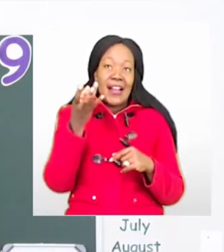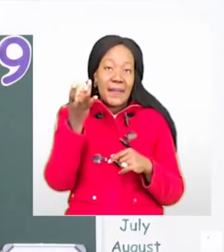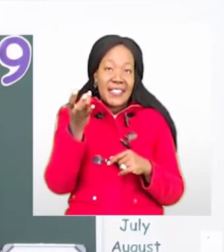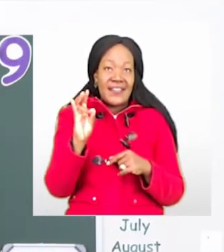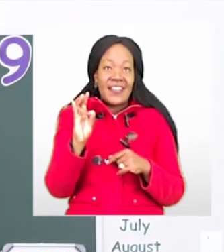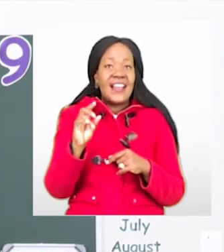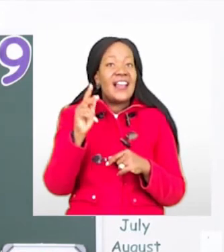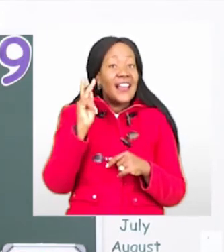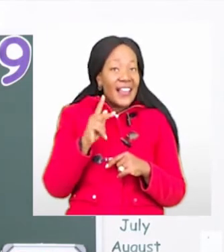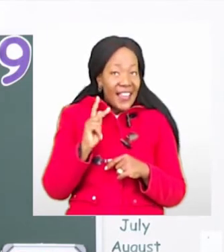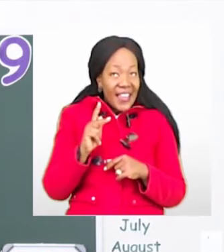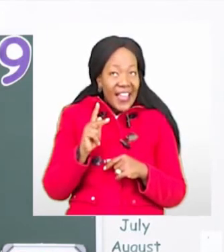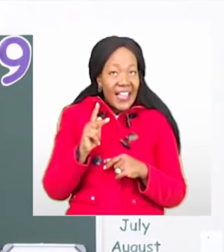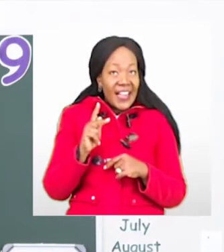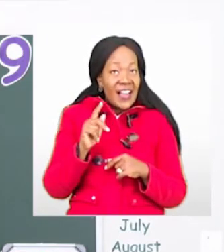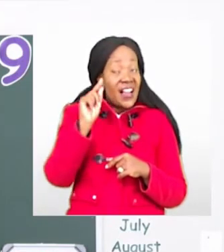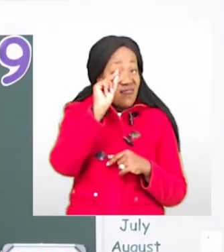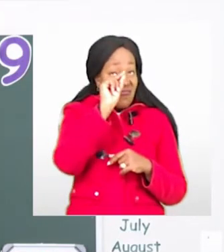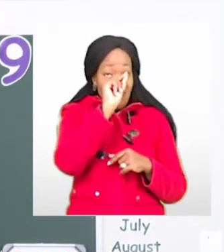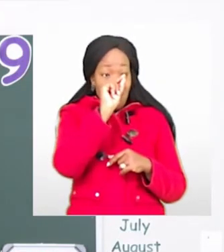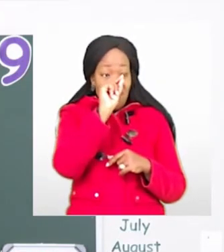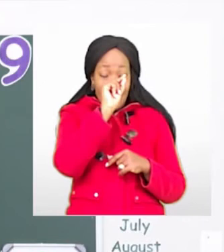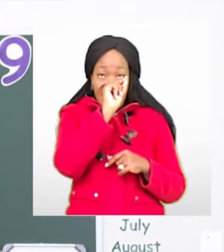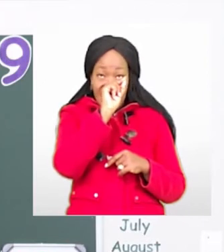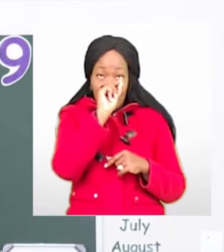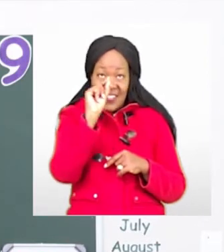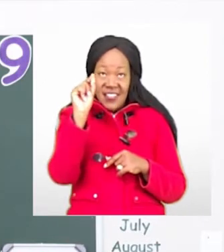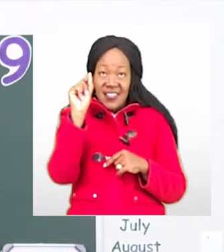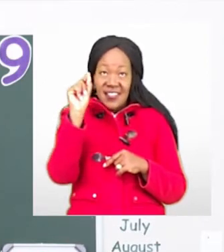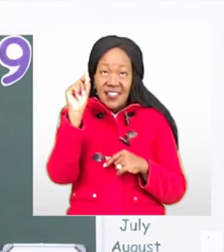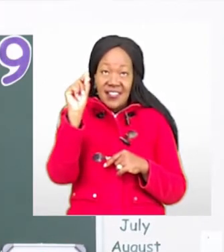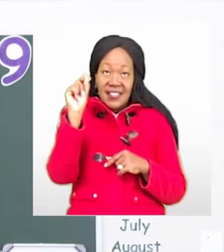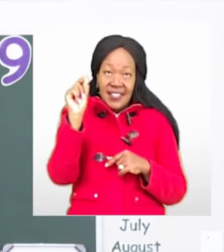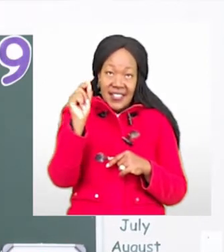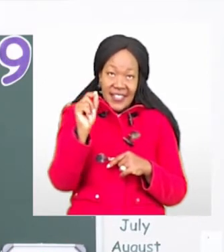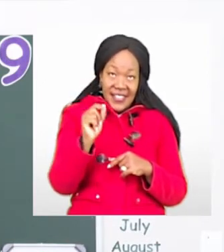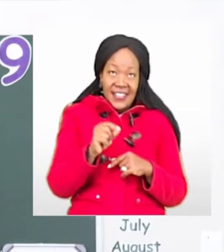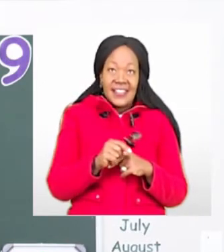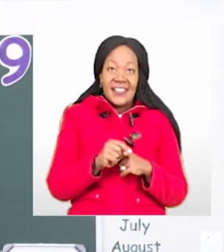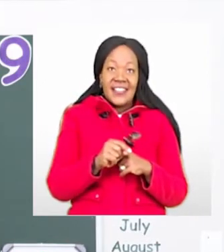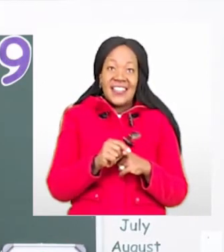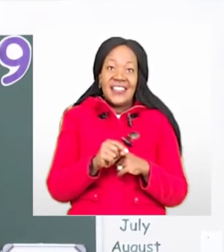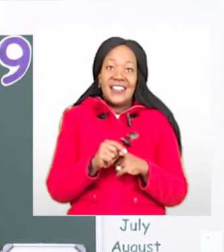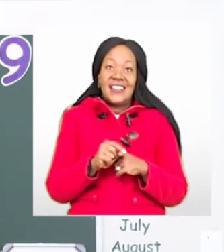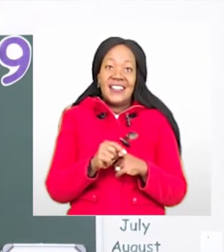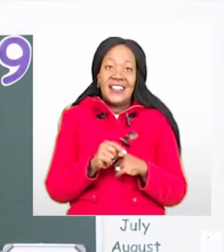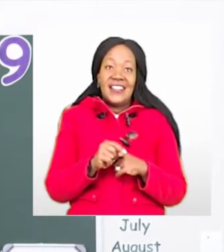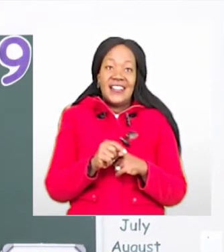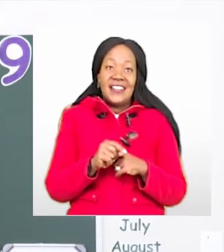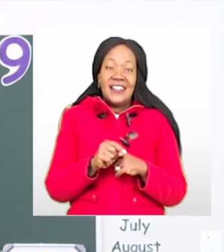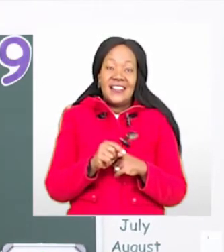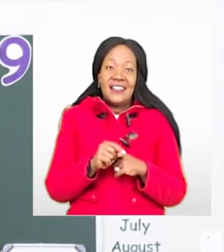it once more, across the sky and down from heaven. That's how